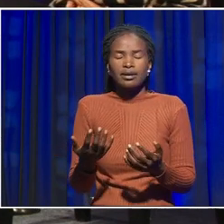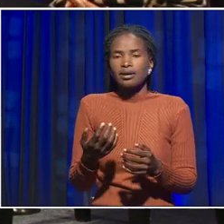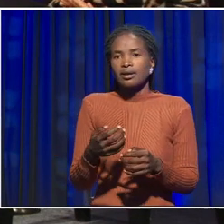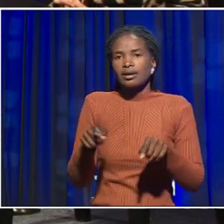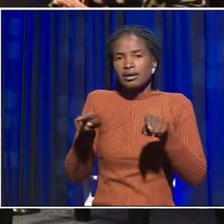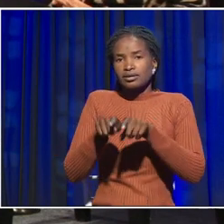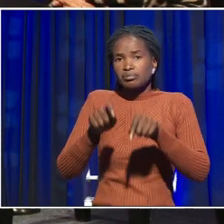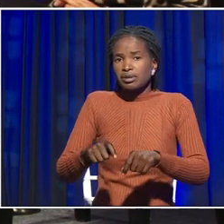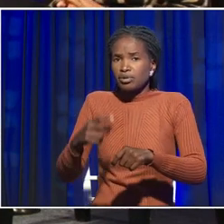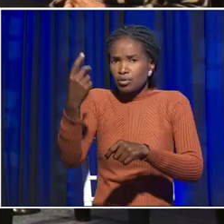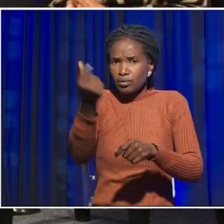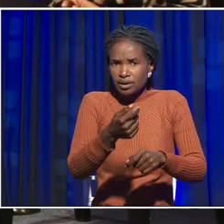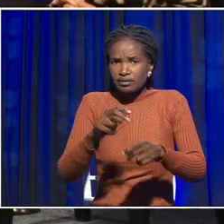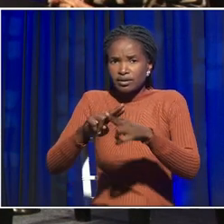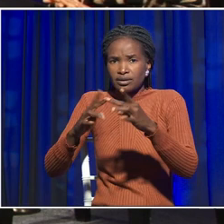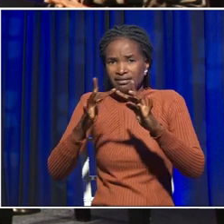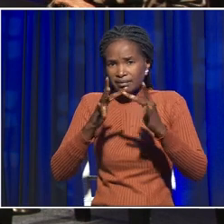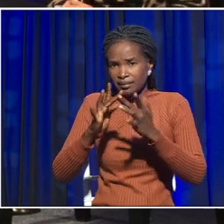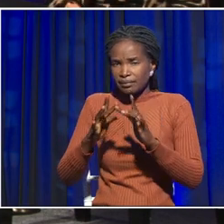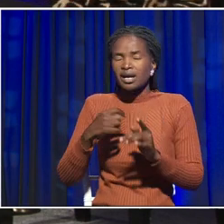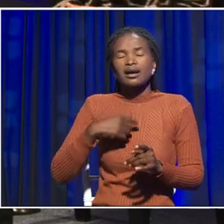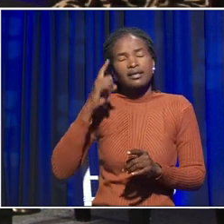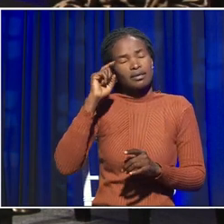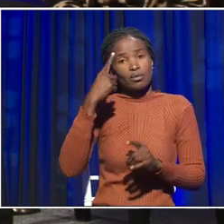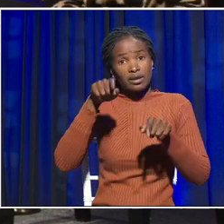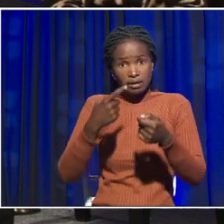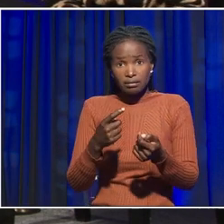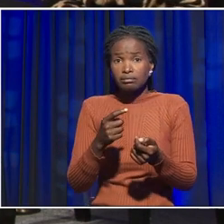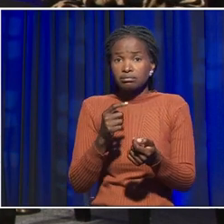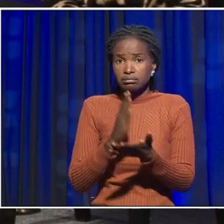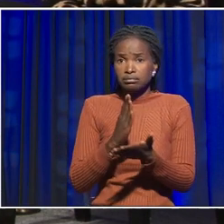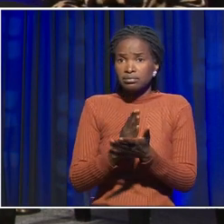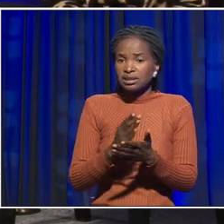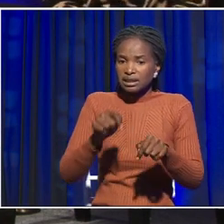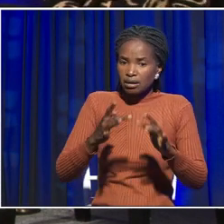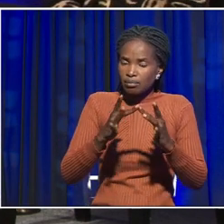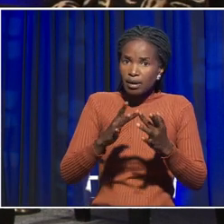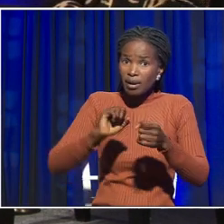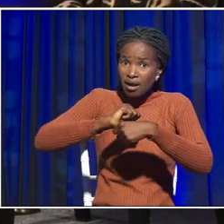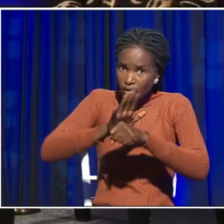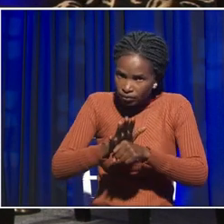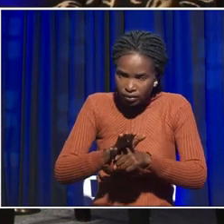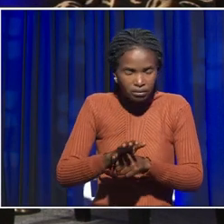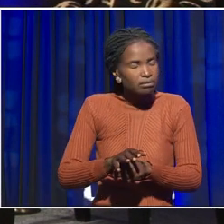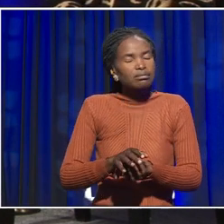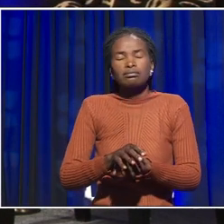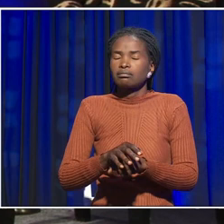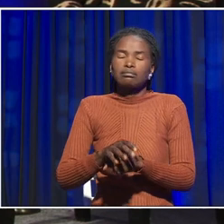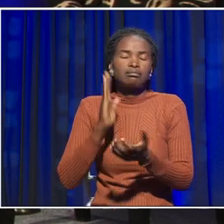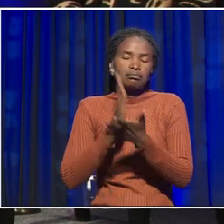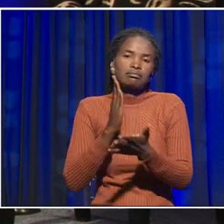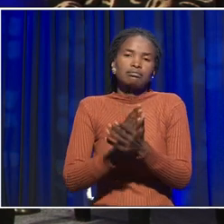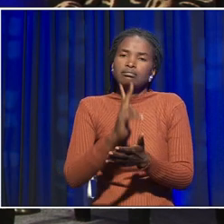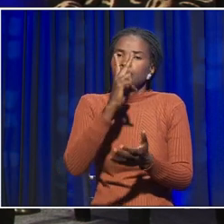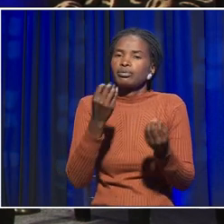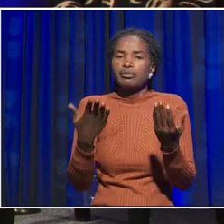online shopping, I think one thing's for sure for the online shopping, I mean, COVID definitely will help to accelerate it. There's no two ways about it. Oh my gosh, yes.